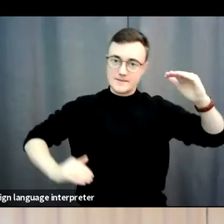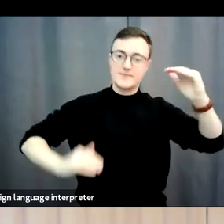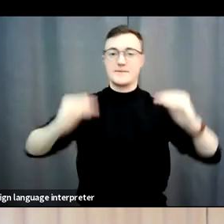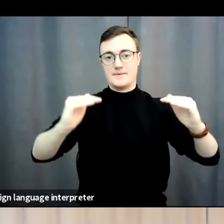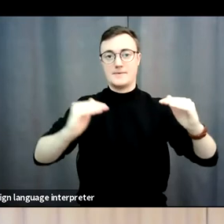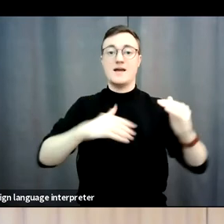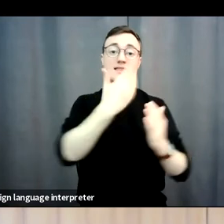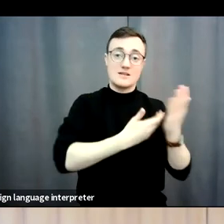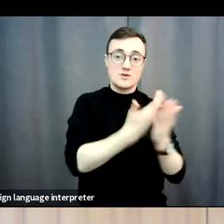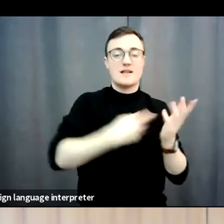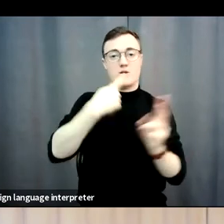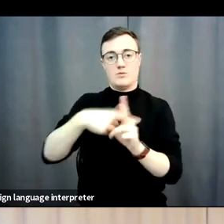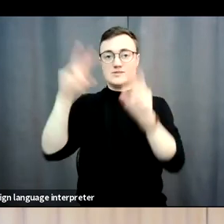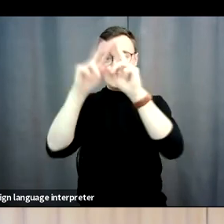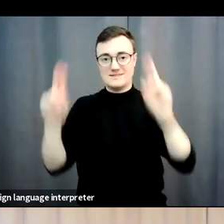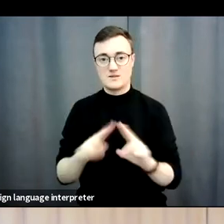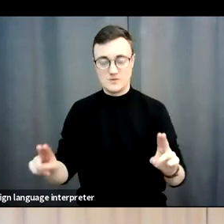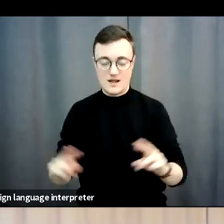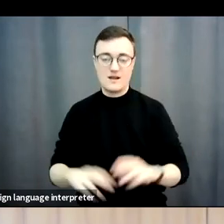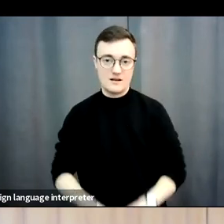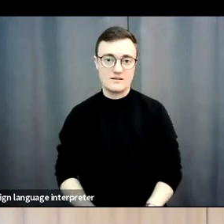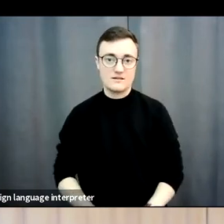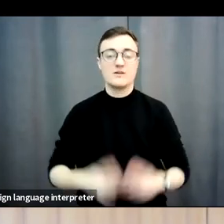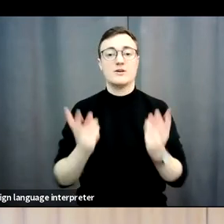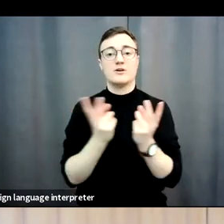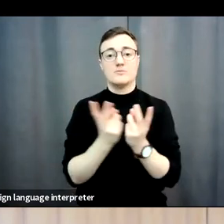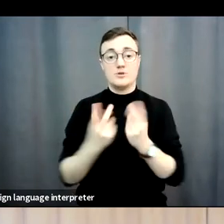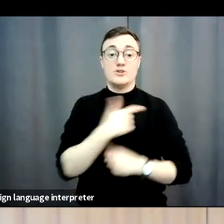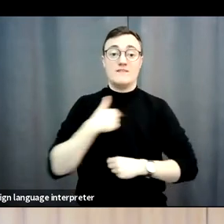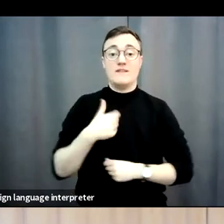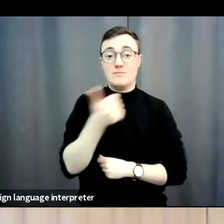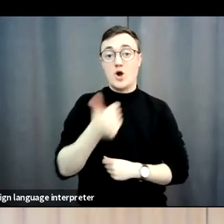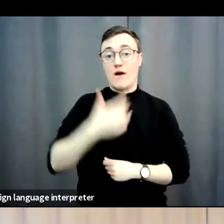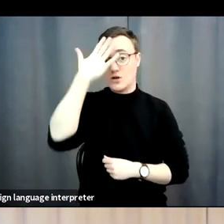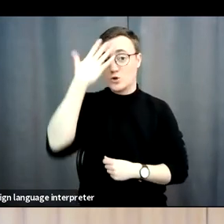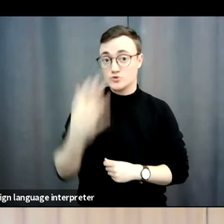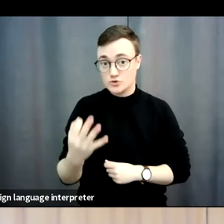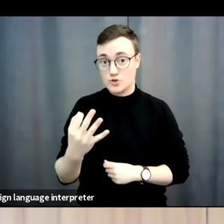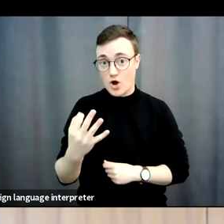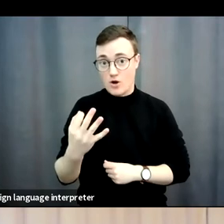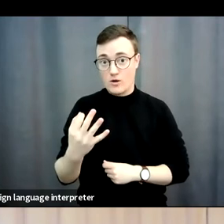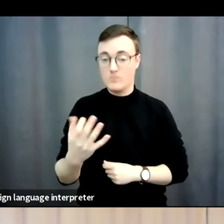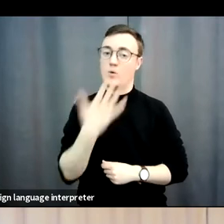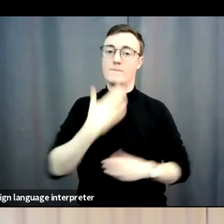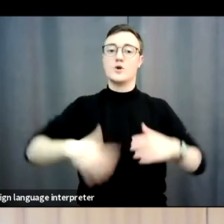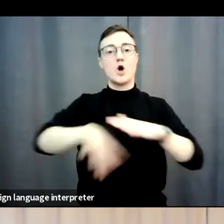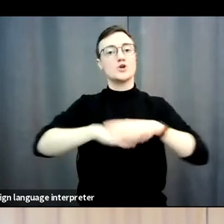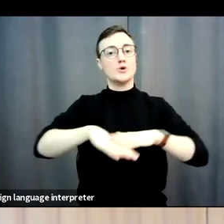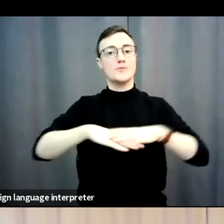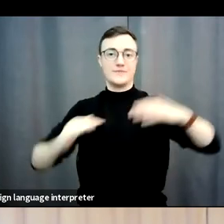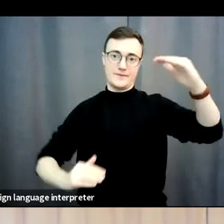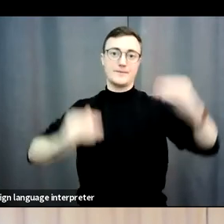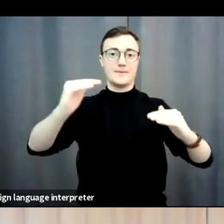a knowledge-based and targeted work to compliance with the Article 12 in the Nordic region.